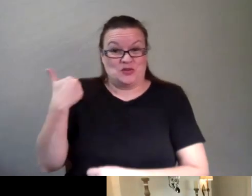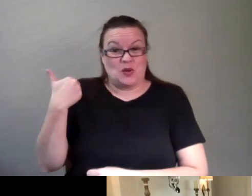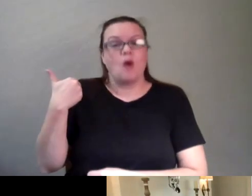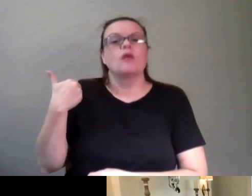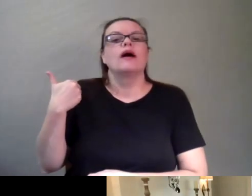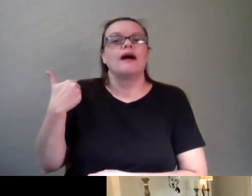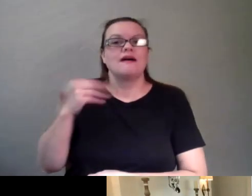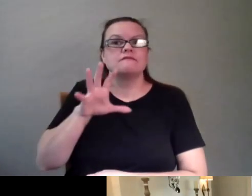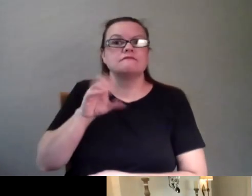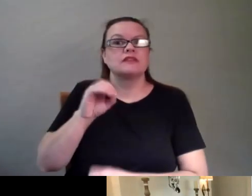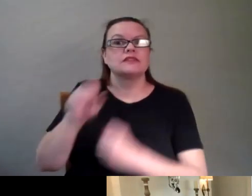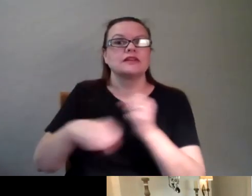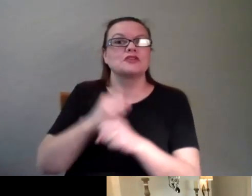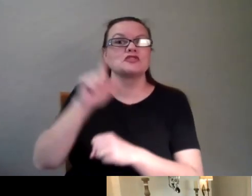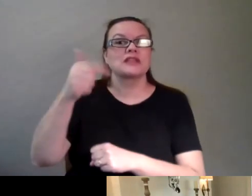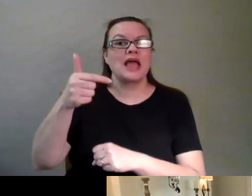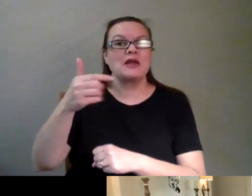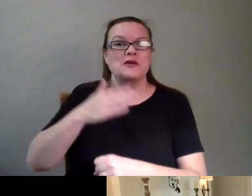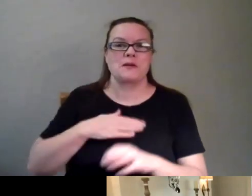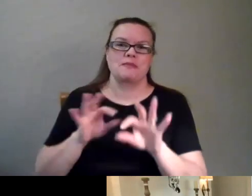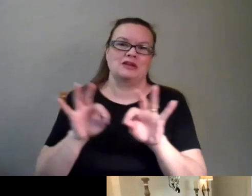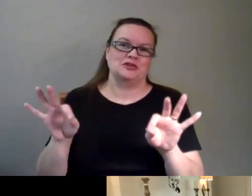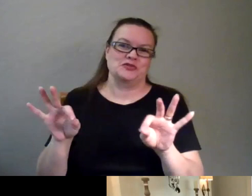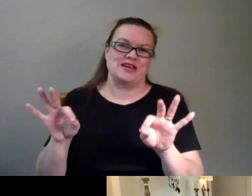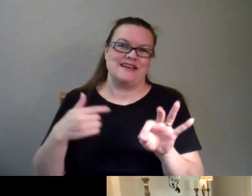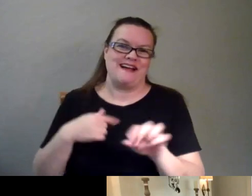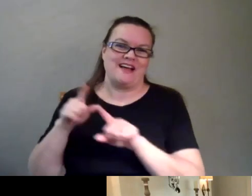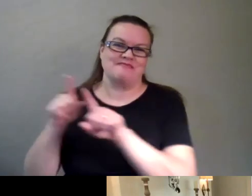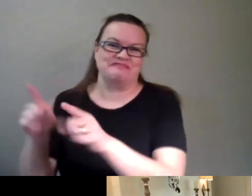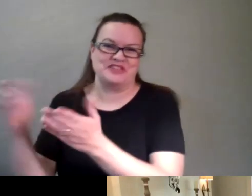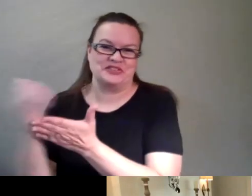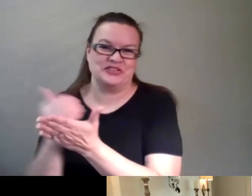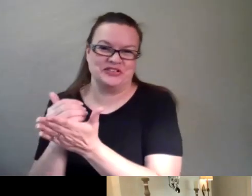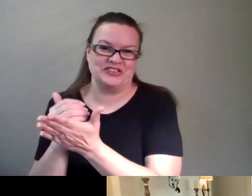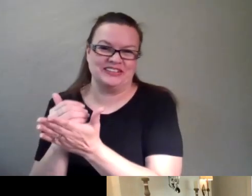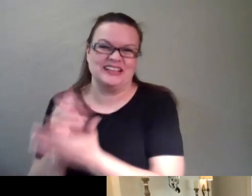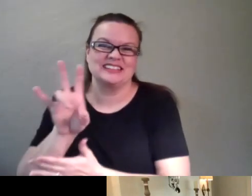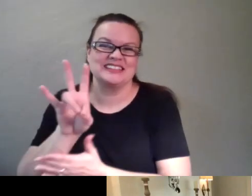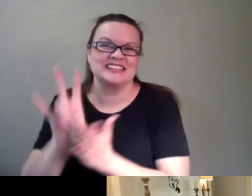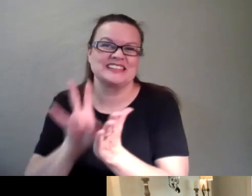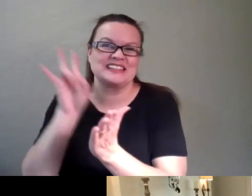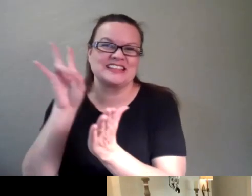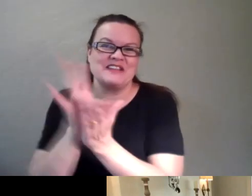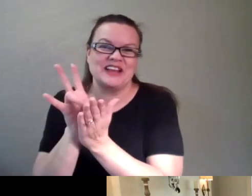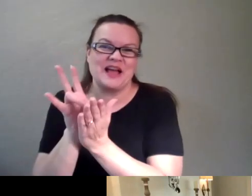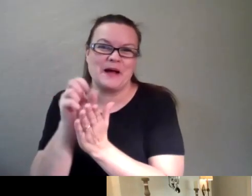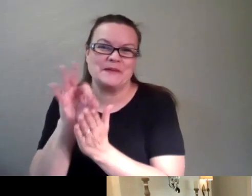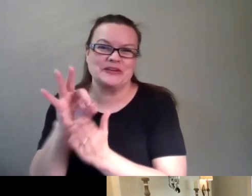50 years later and picked up the last couple of things I had to pick up. I would